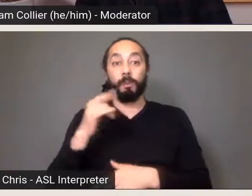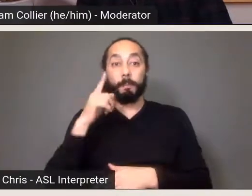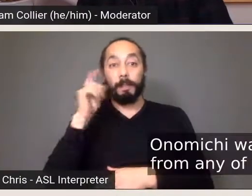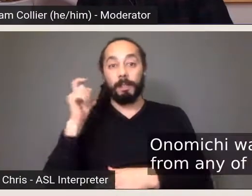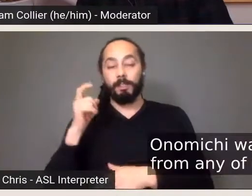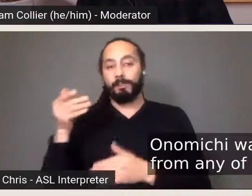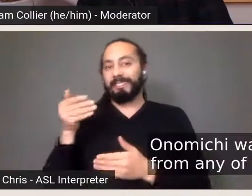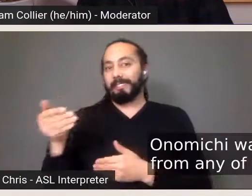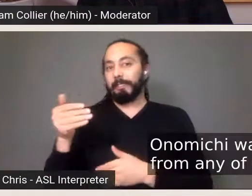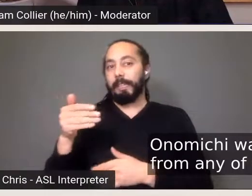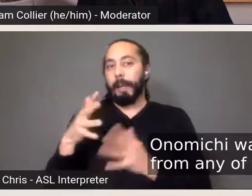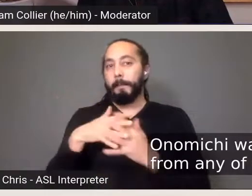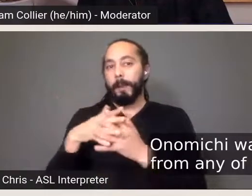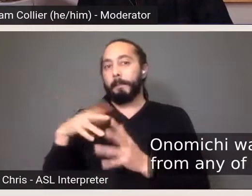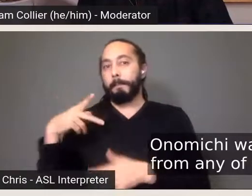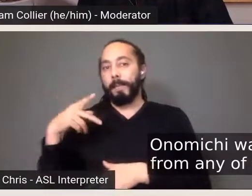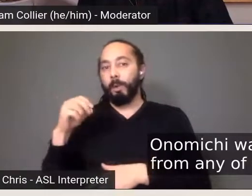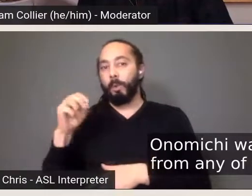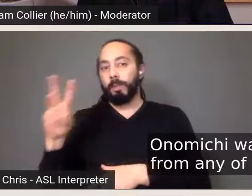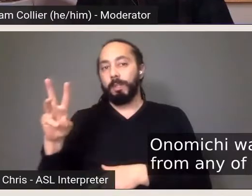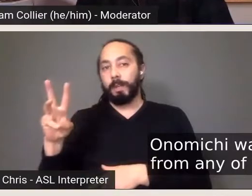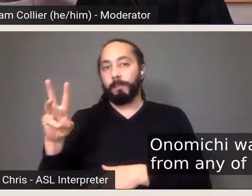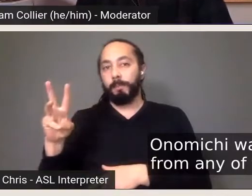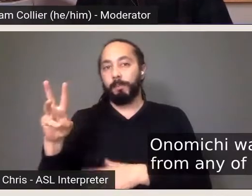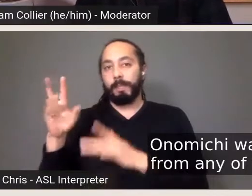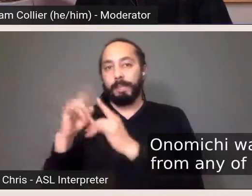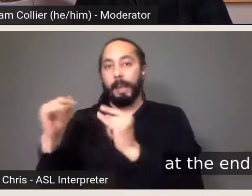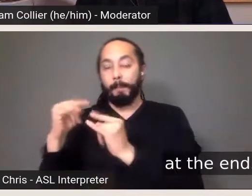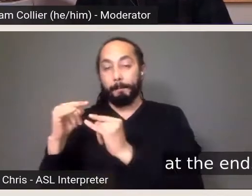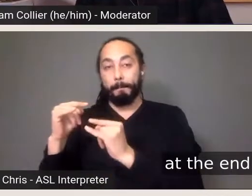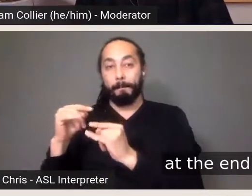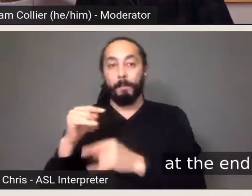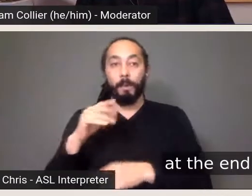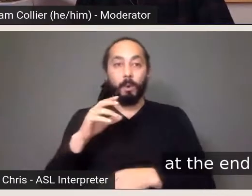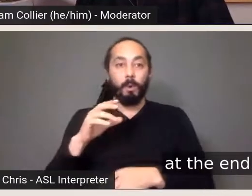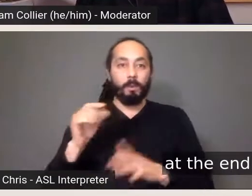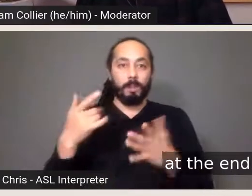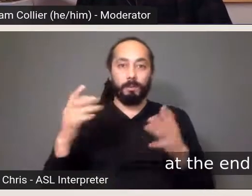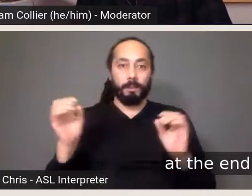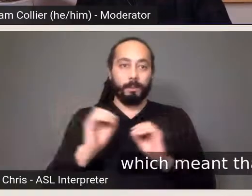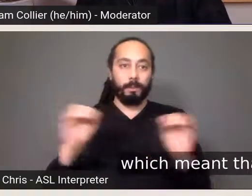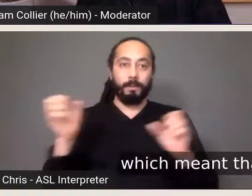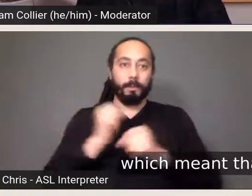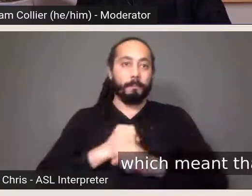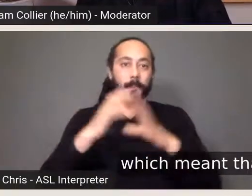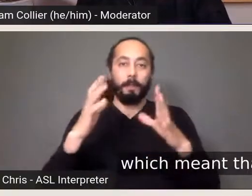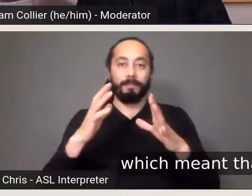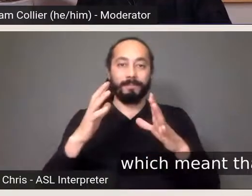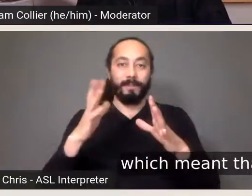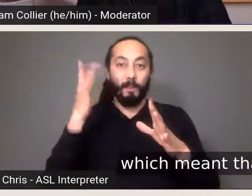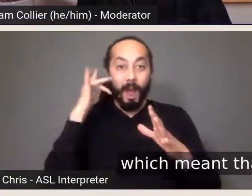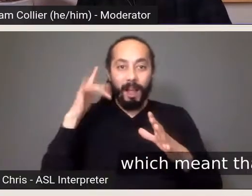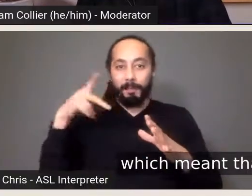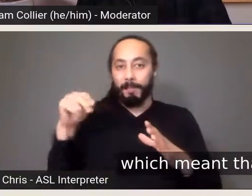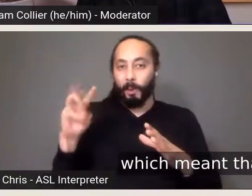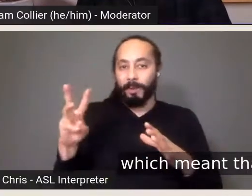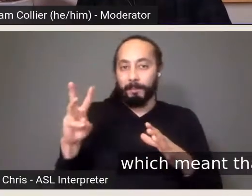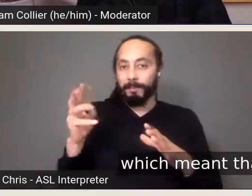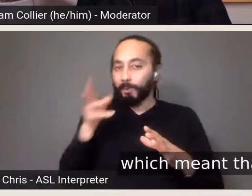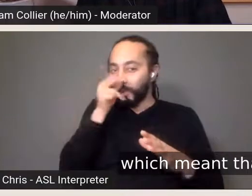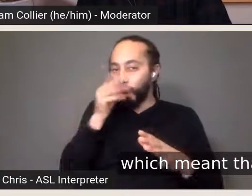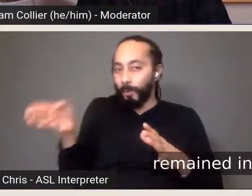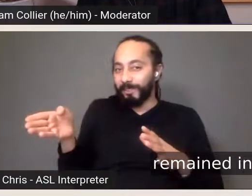nearby, Onomichi was actually spared from any of the fire bombings at the end of World War II, which meant that essentially the